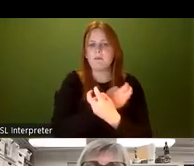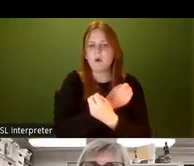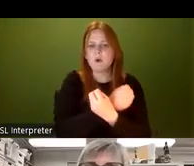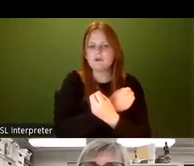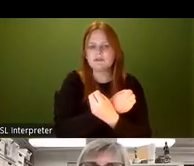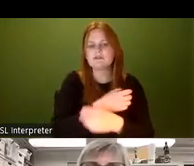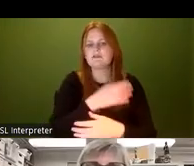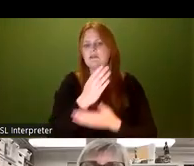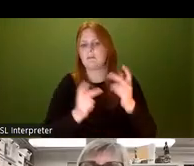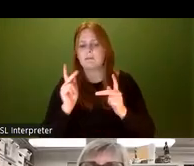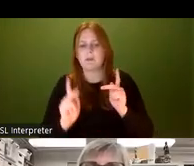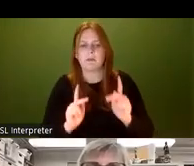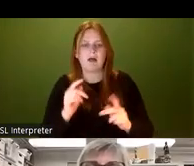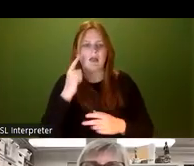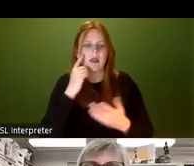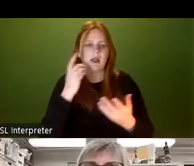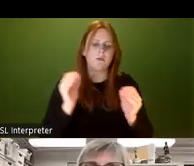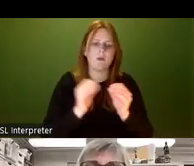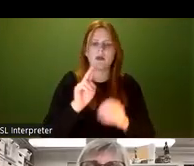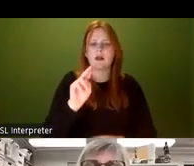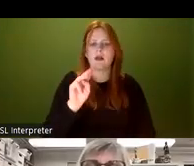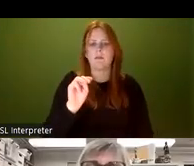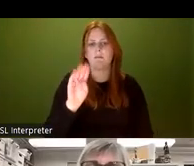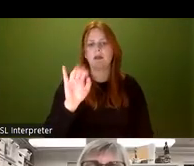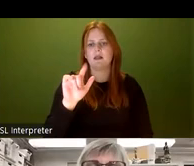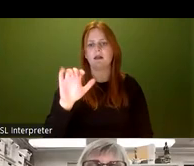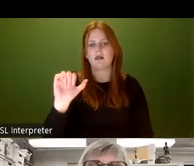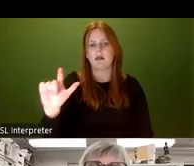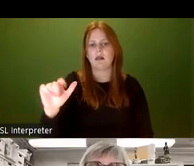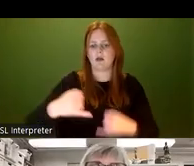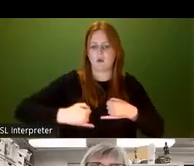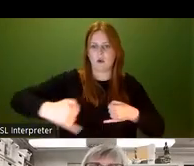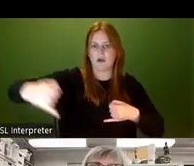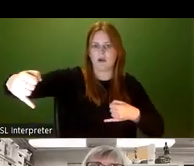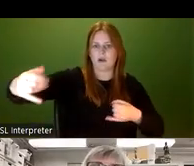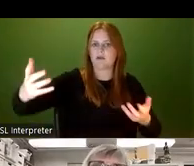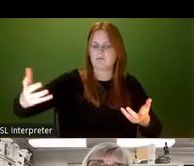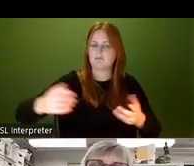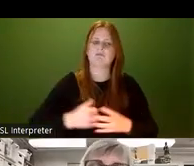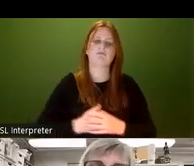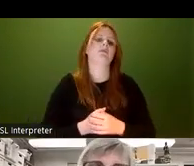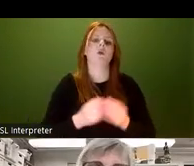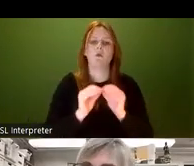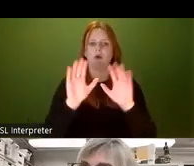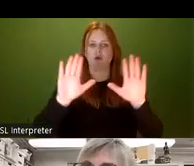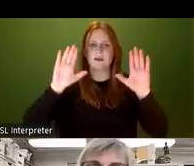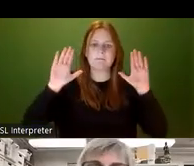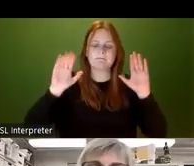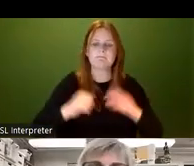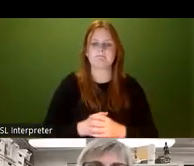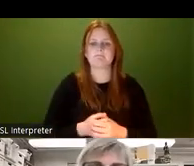people have even thought of it sort of as an umbilical cord. And one more close up. And I have to